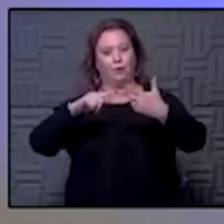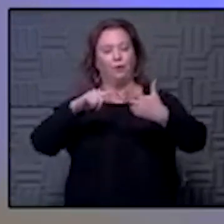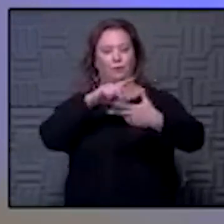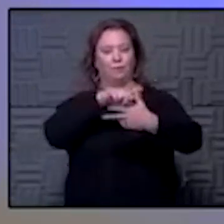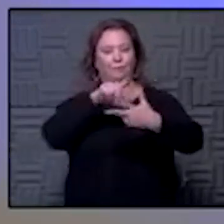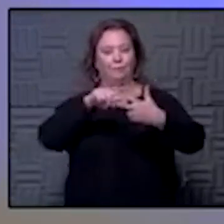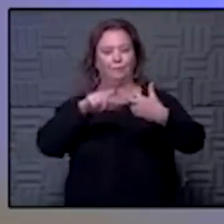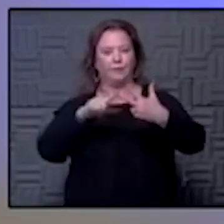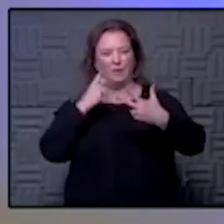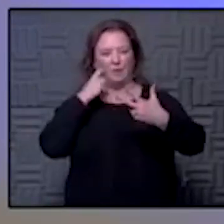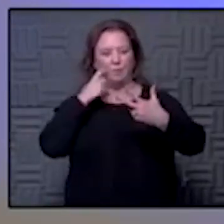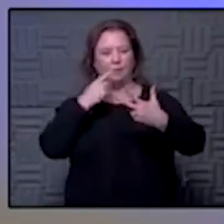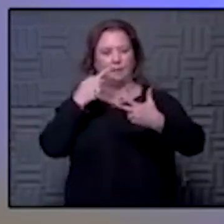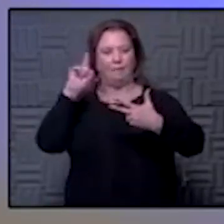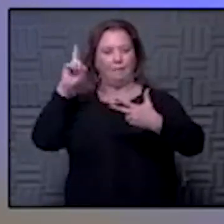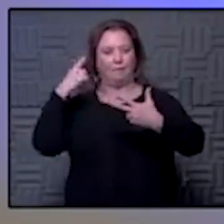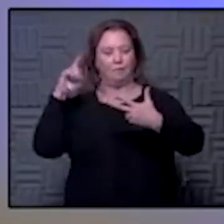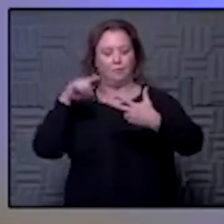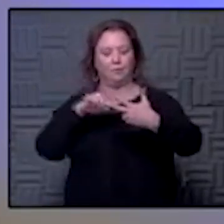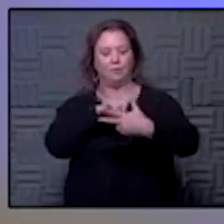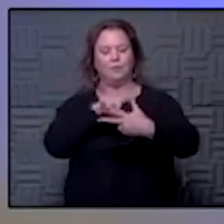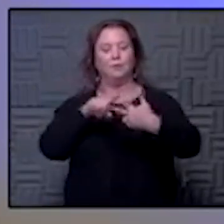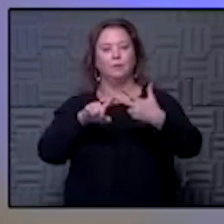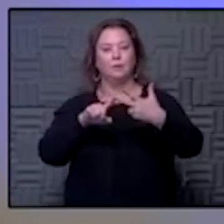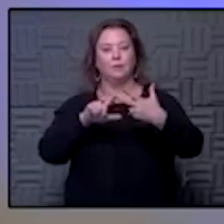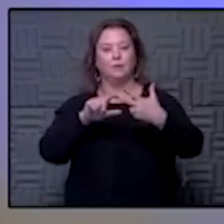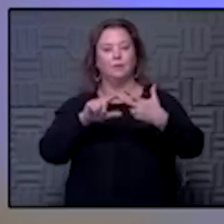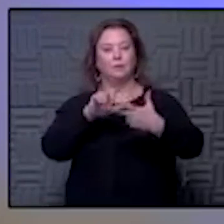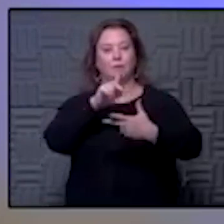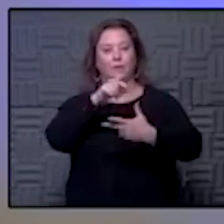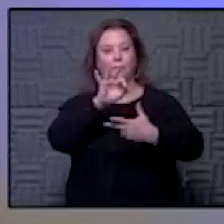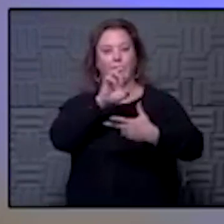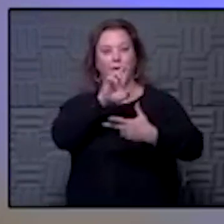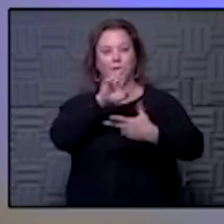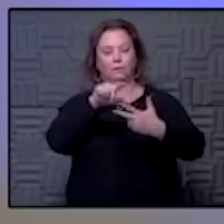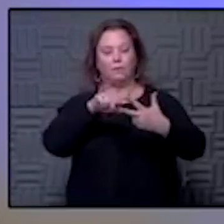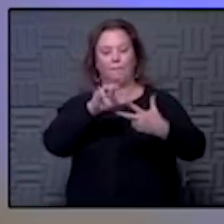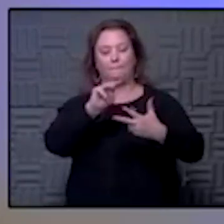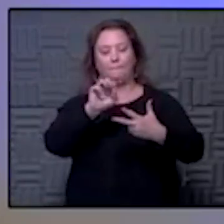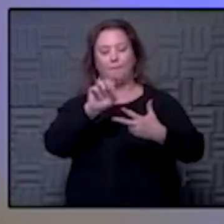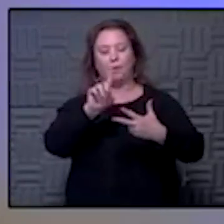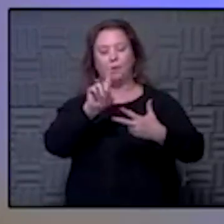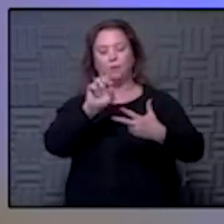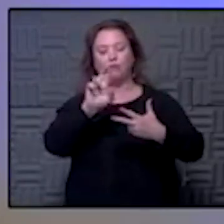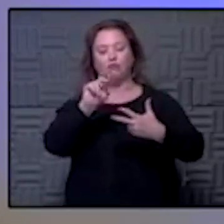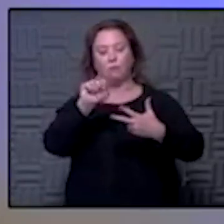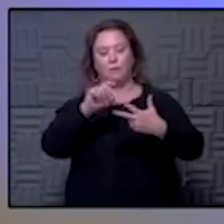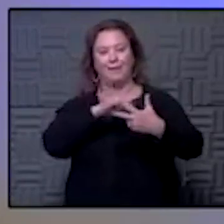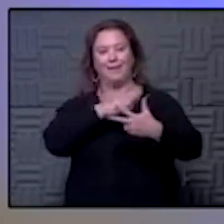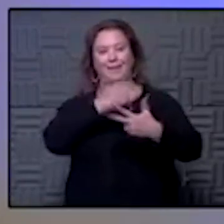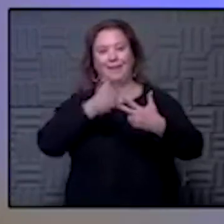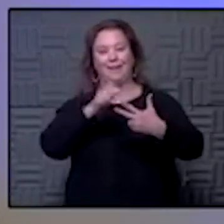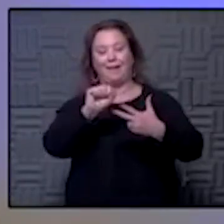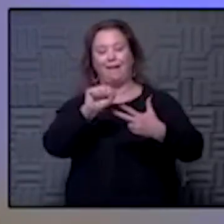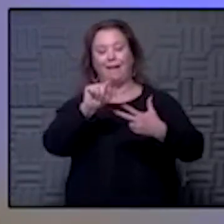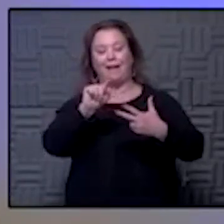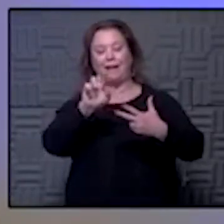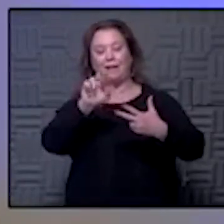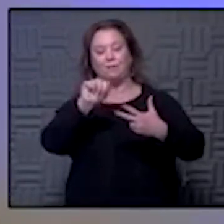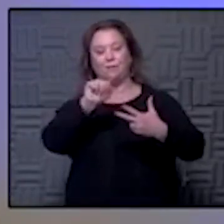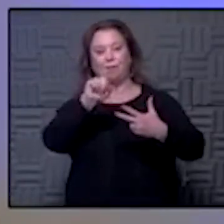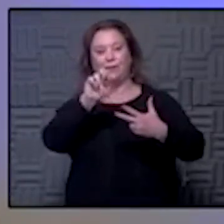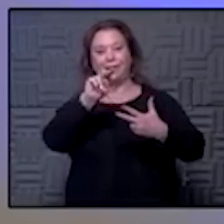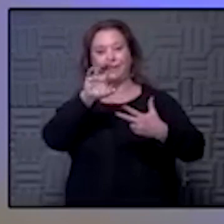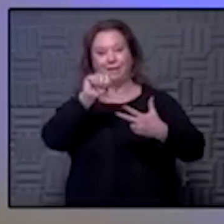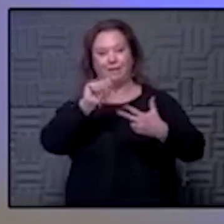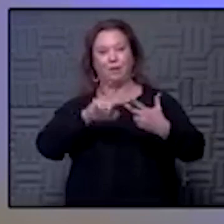ones that were recently released their results, the Pfizer and the Moderna vaccine. And we've enrolled now over